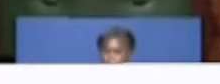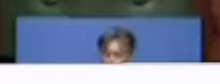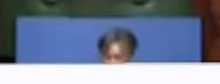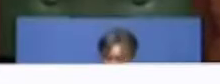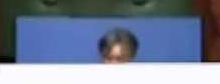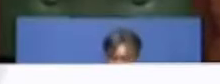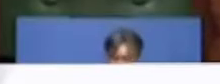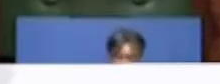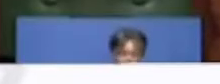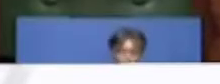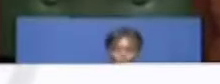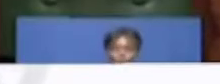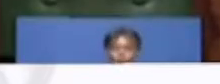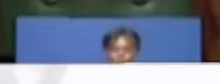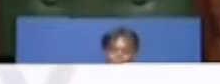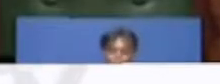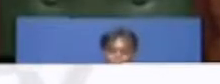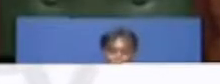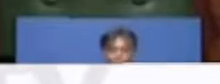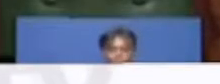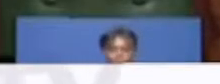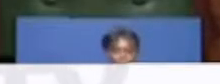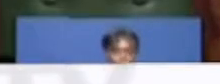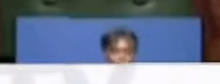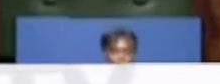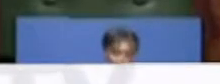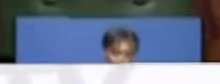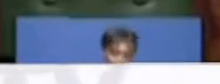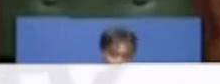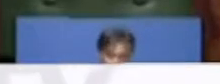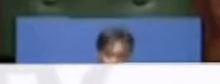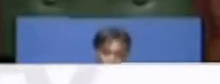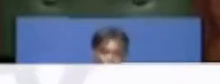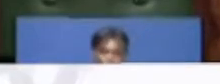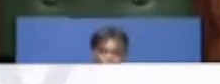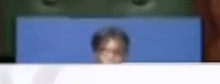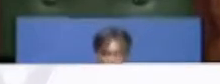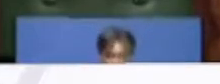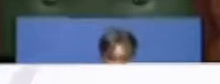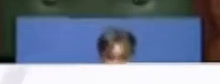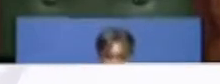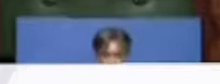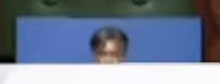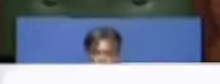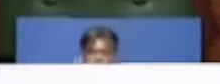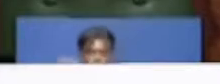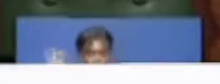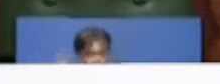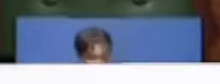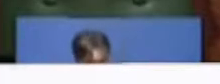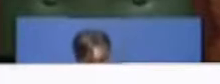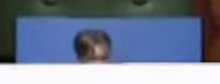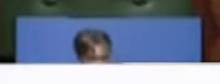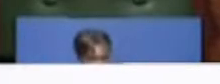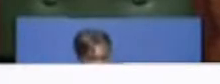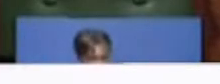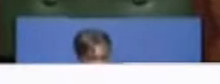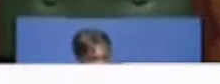increase the minimum county allocation from the current 15% to 35%.